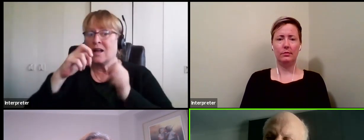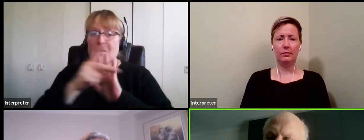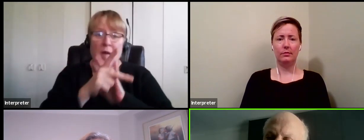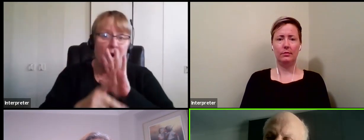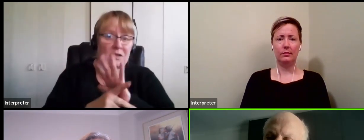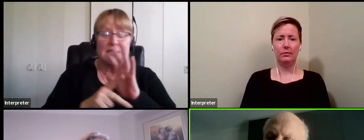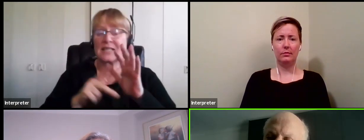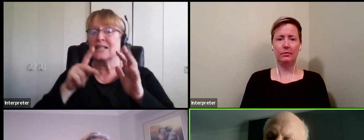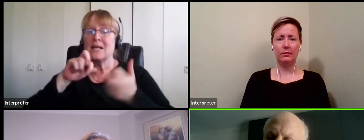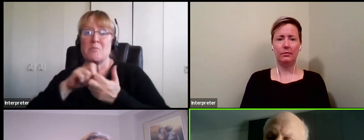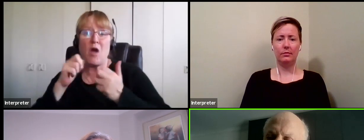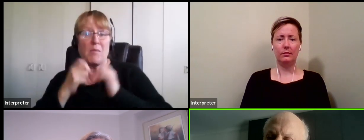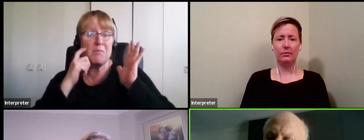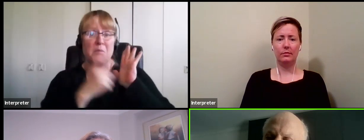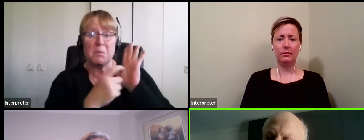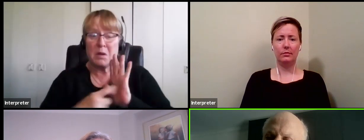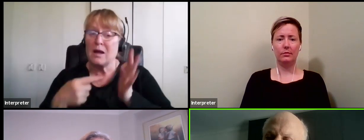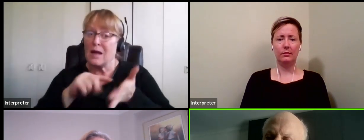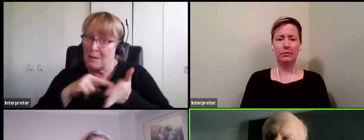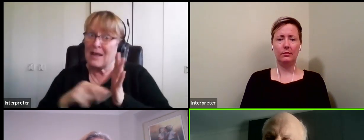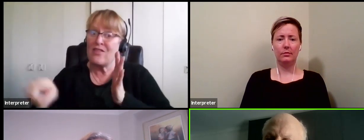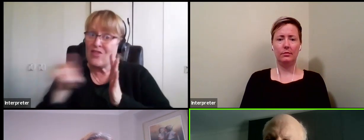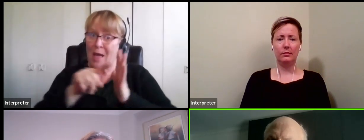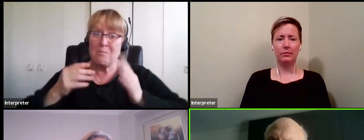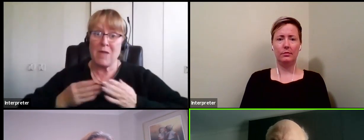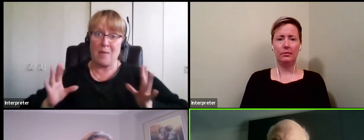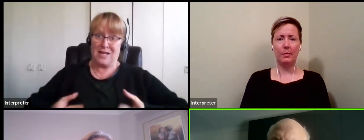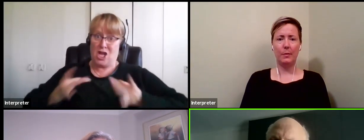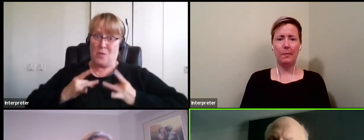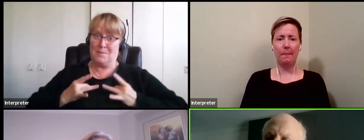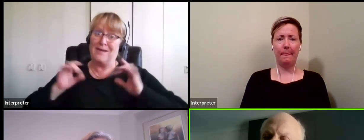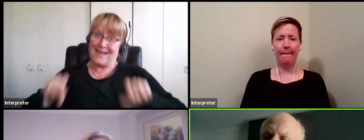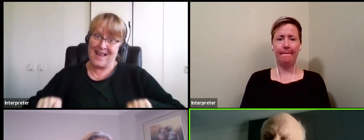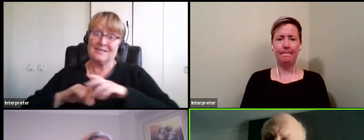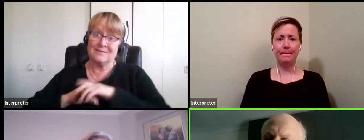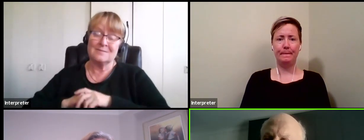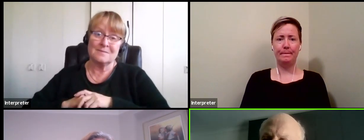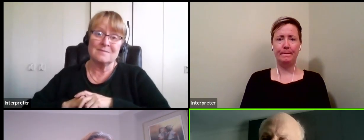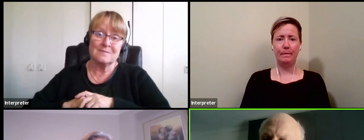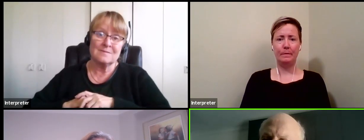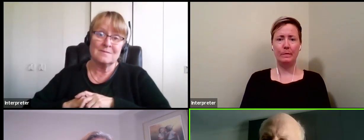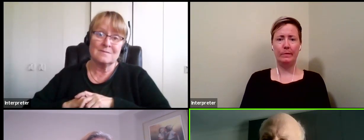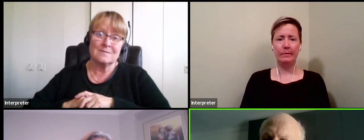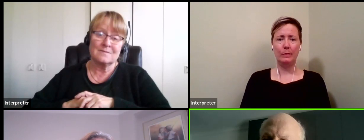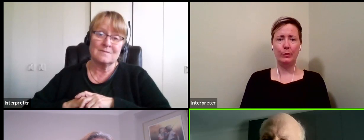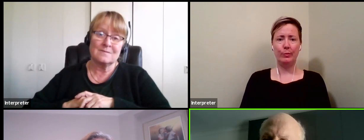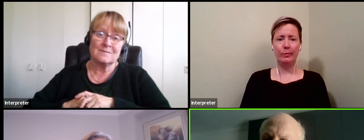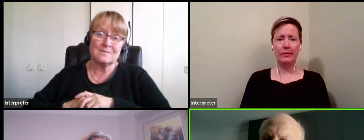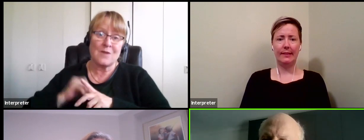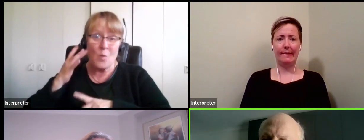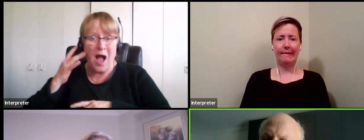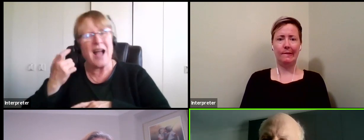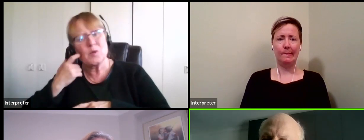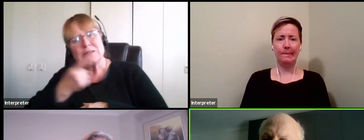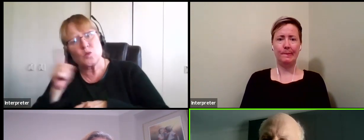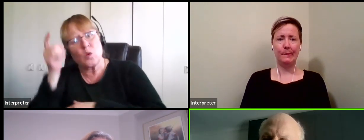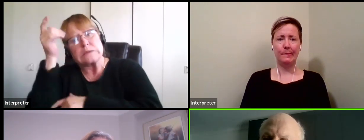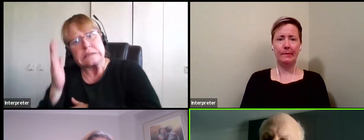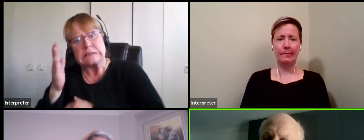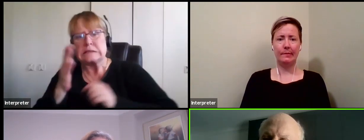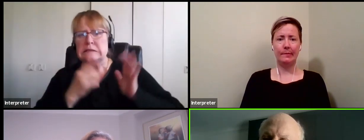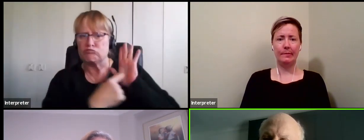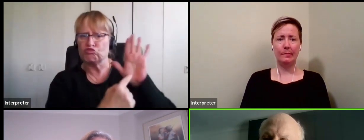they may be more exposed to catching this disease because of some of what our presenters have demonstrated.